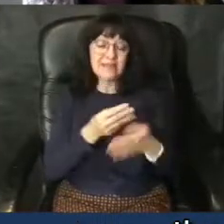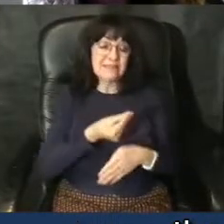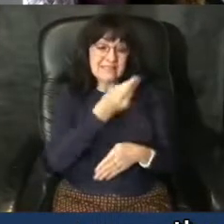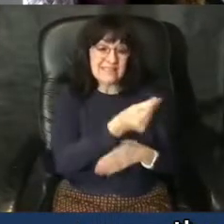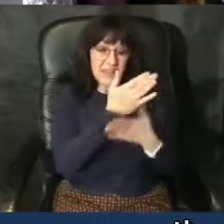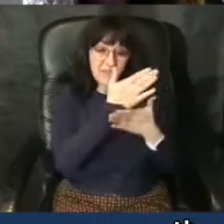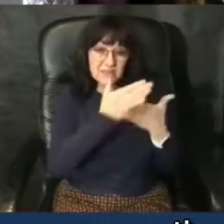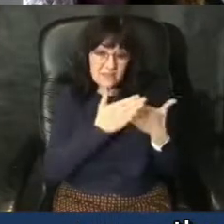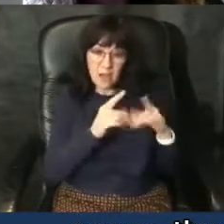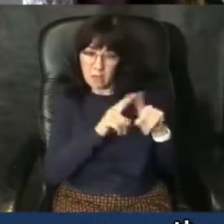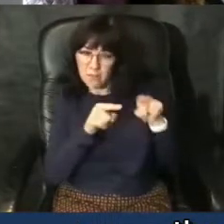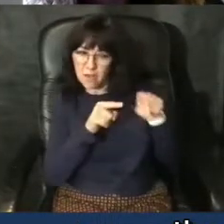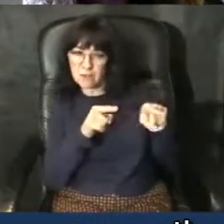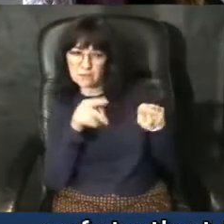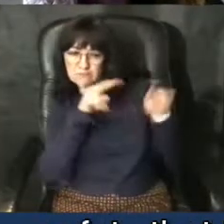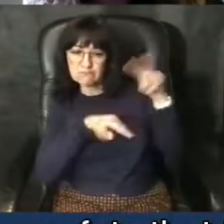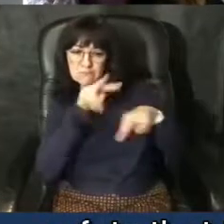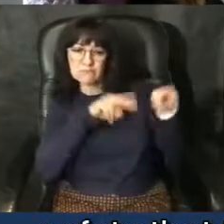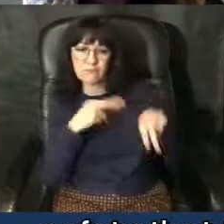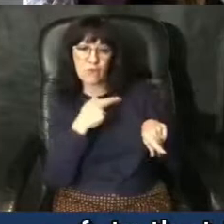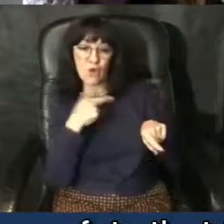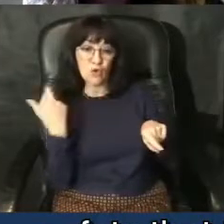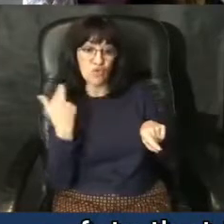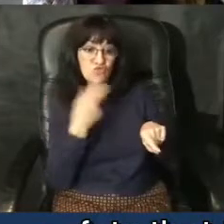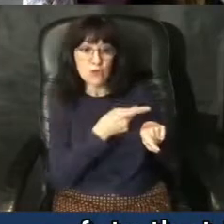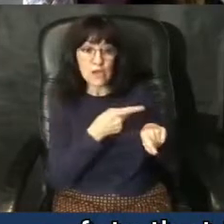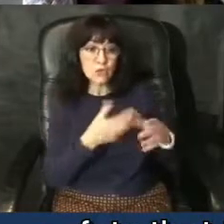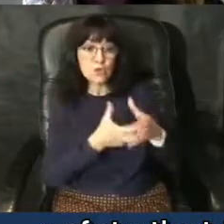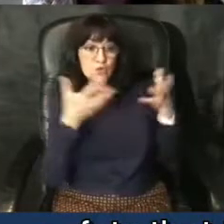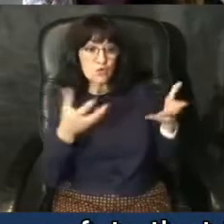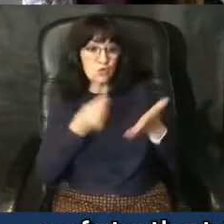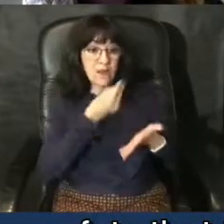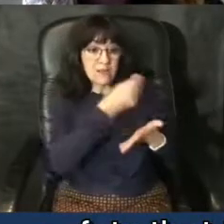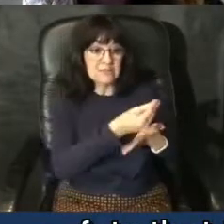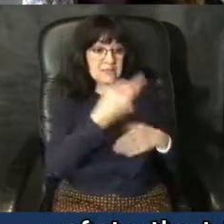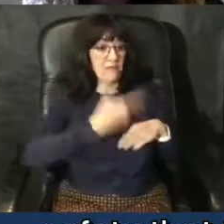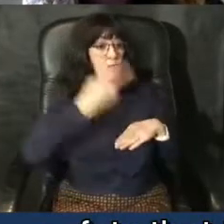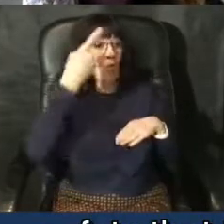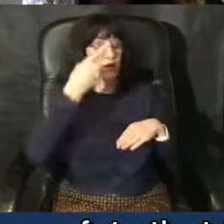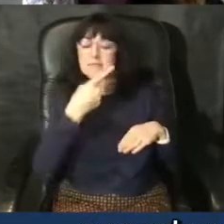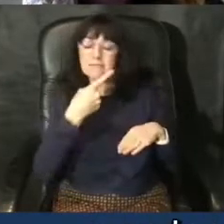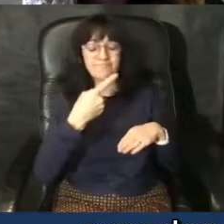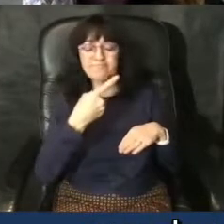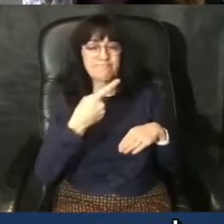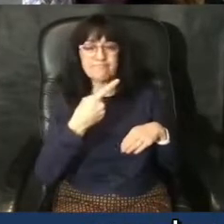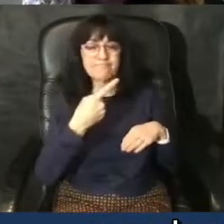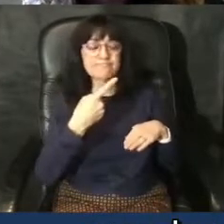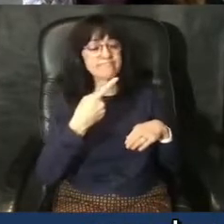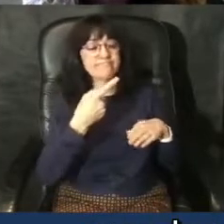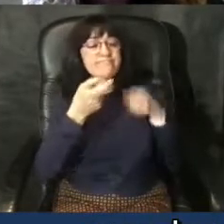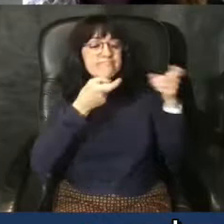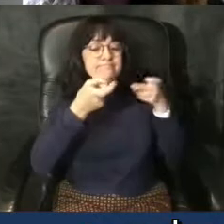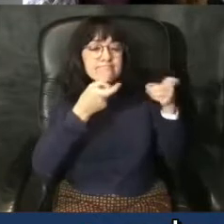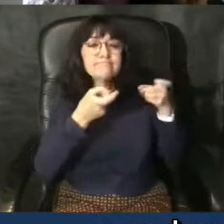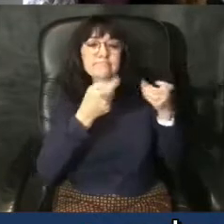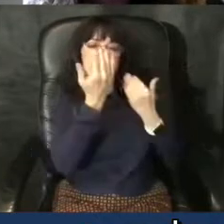were also getting the social distance safety that they needed so that they also did not have to experience coronavirus